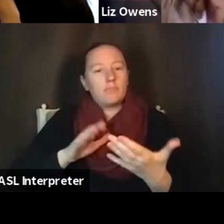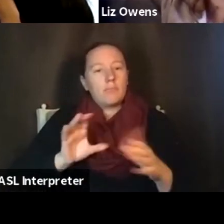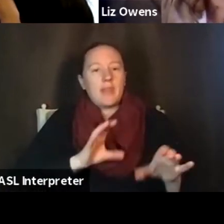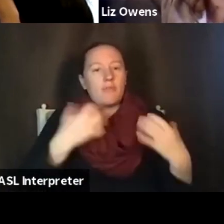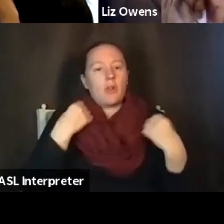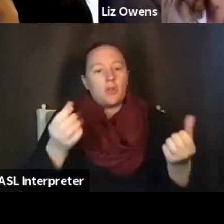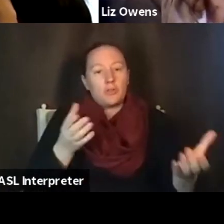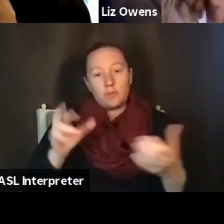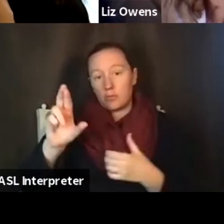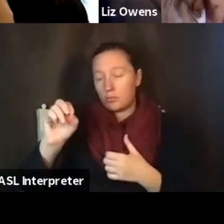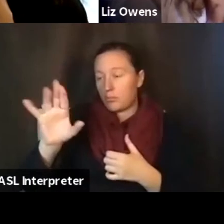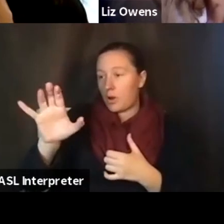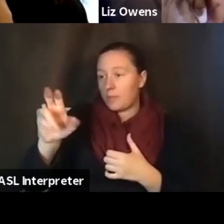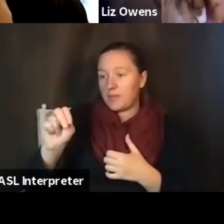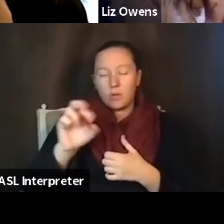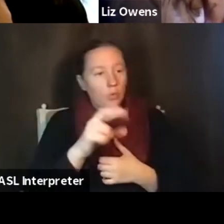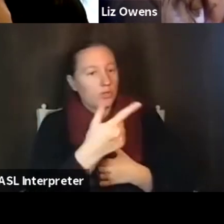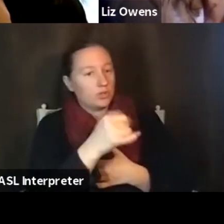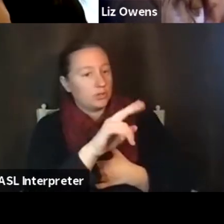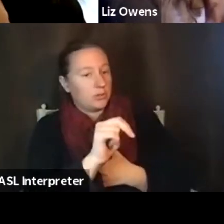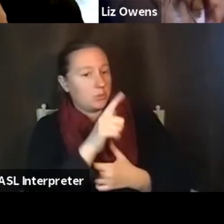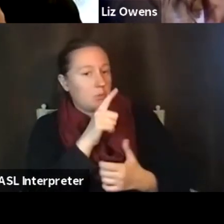I don't know, Robin, if that's you as well, or if Gina wants to take that one.